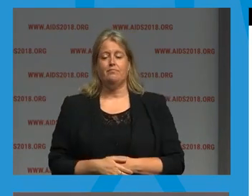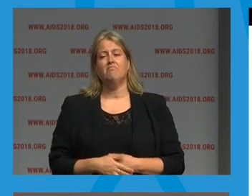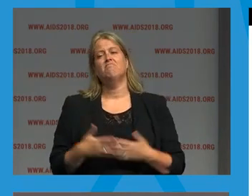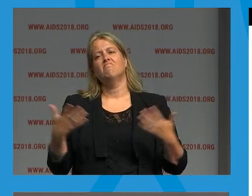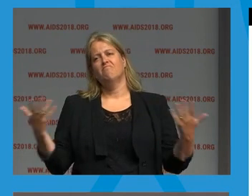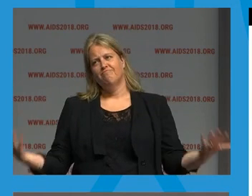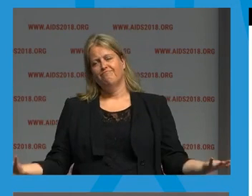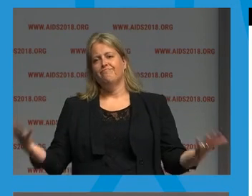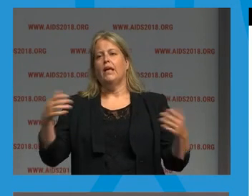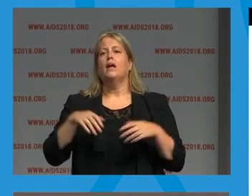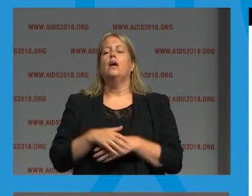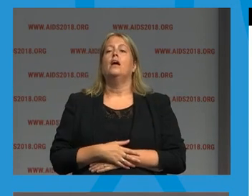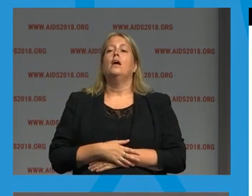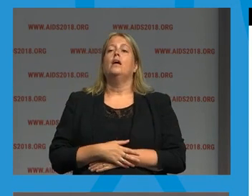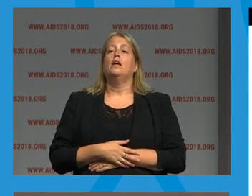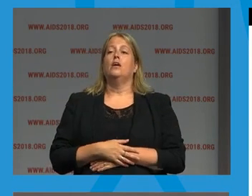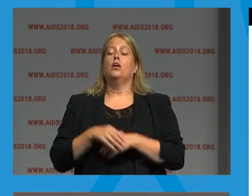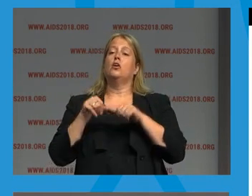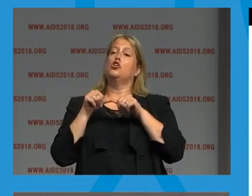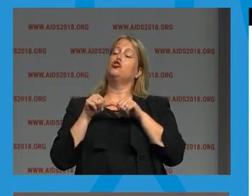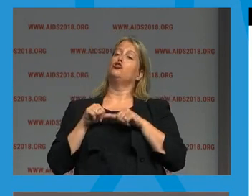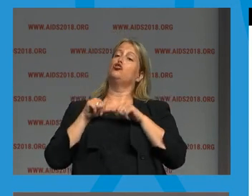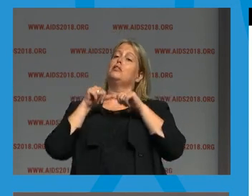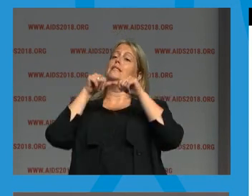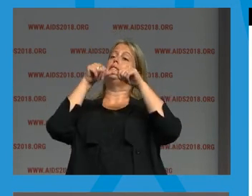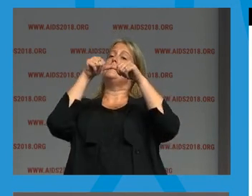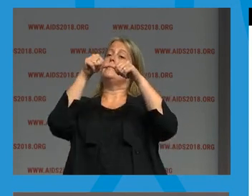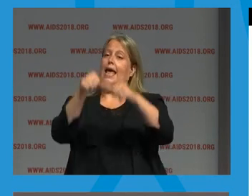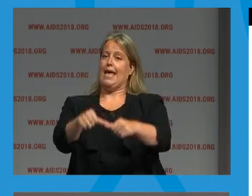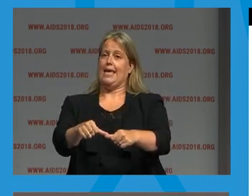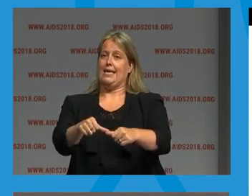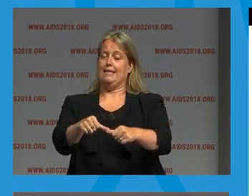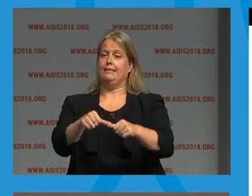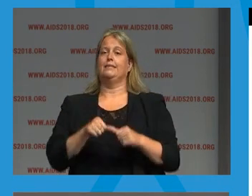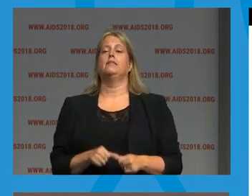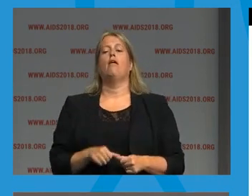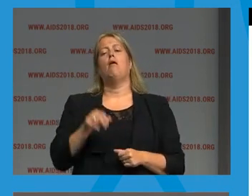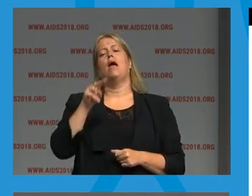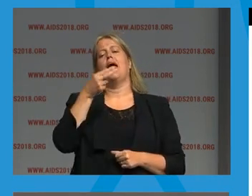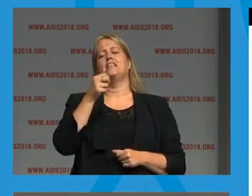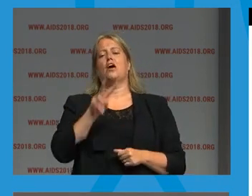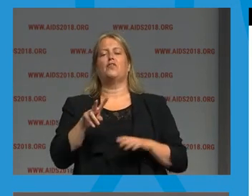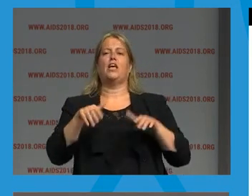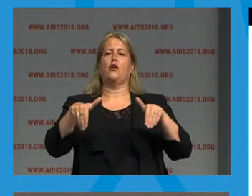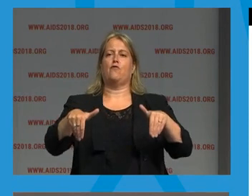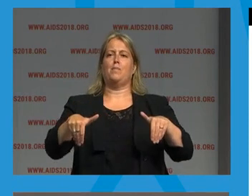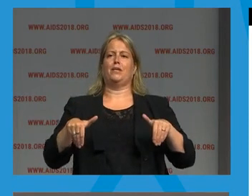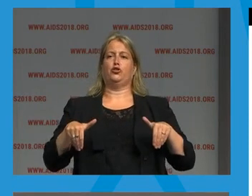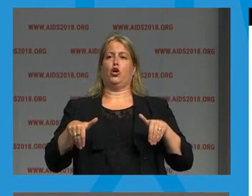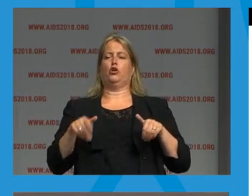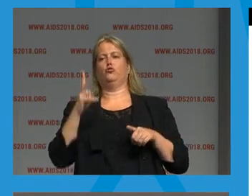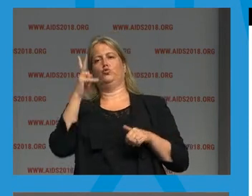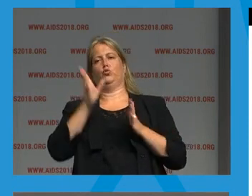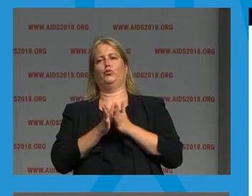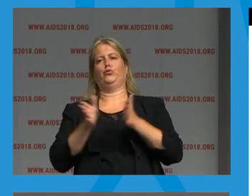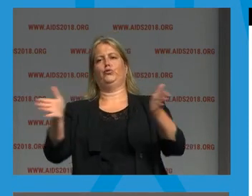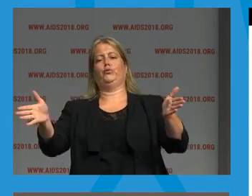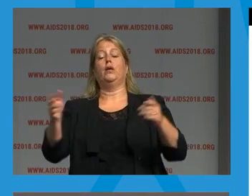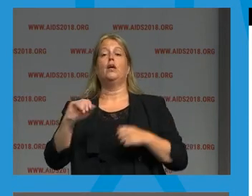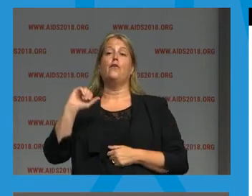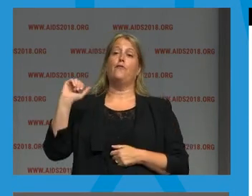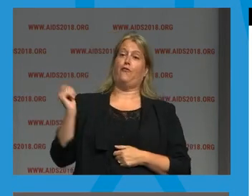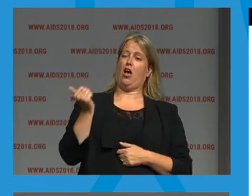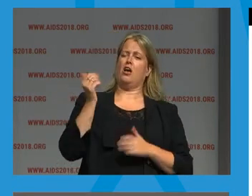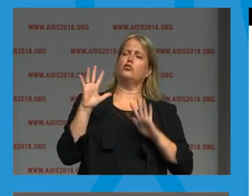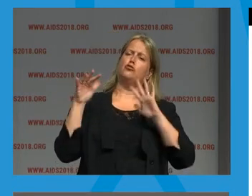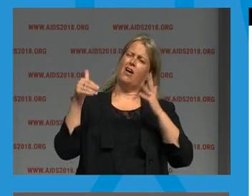what I refer to as the sustained ART-free HIV remission. The first is what we classically refer